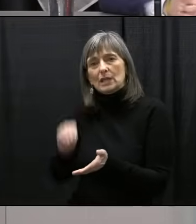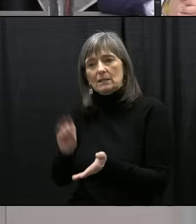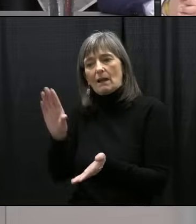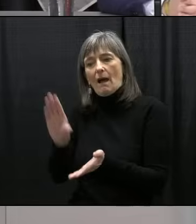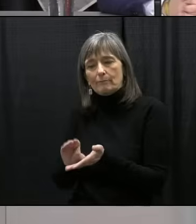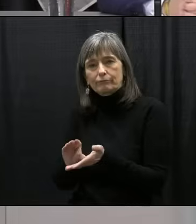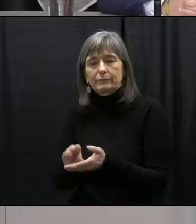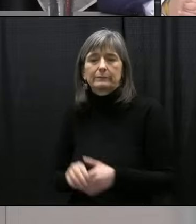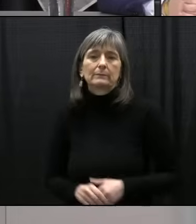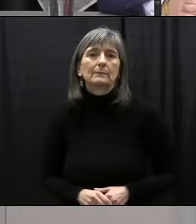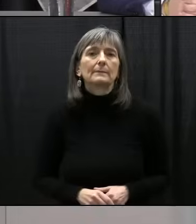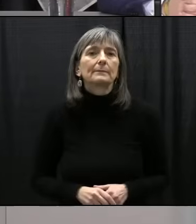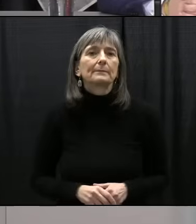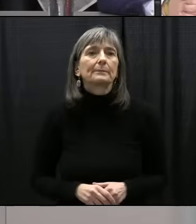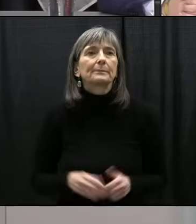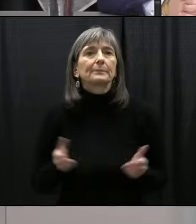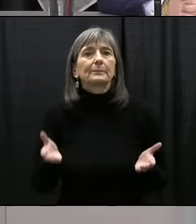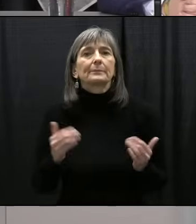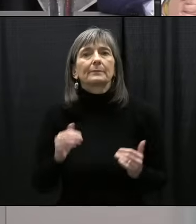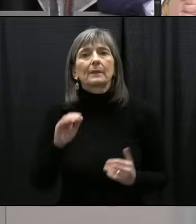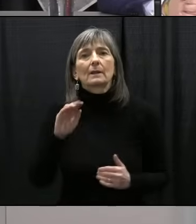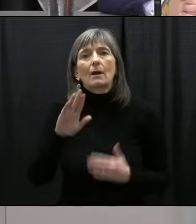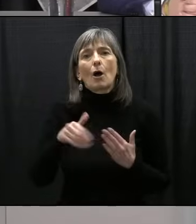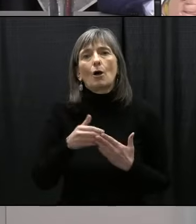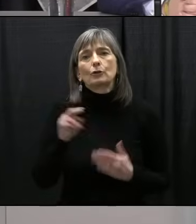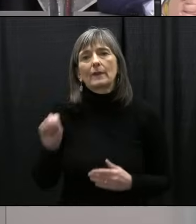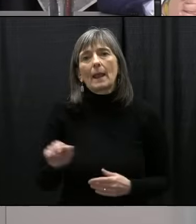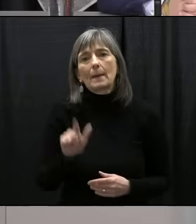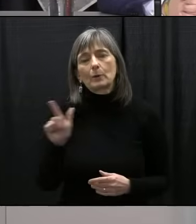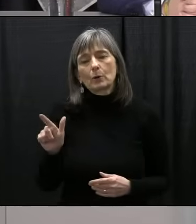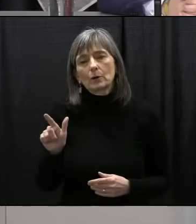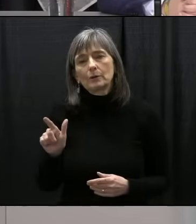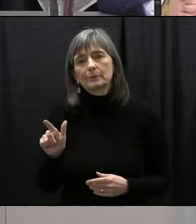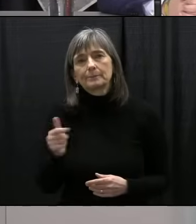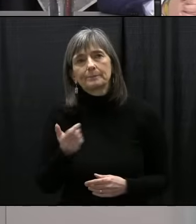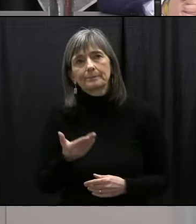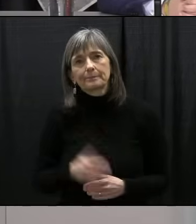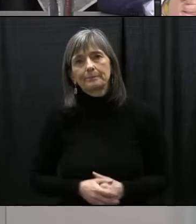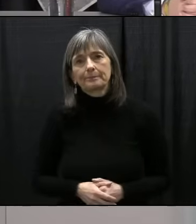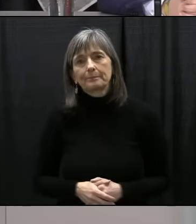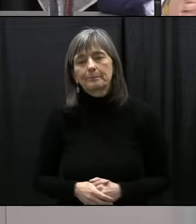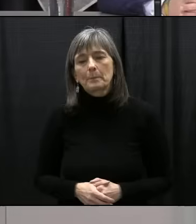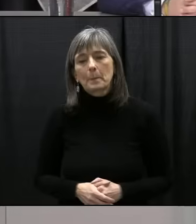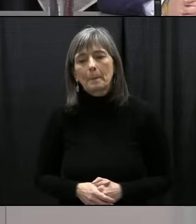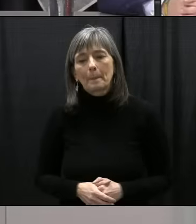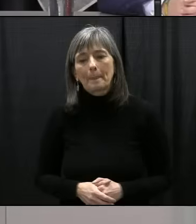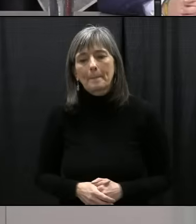Our next questions are from Ronelle Legros, all Newfoundland, Labrador. Ronelle, please go ahead.